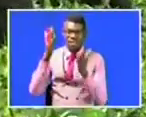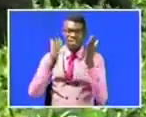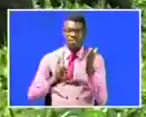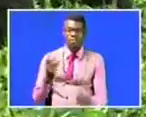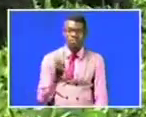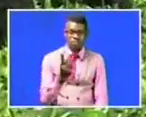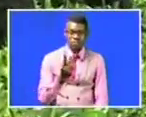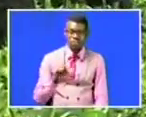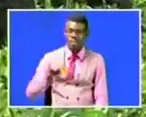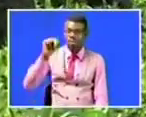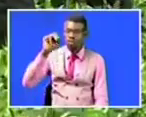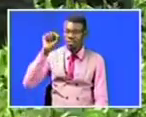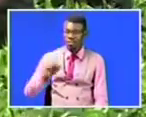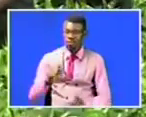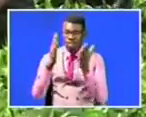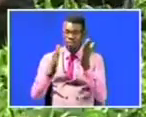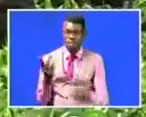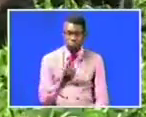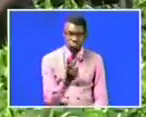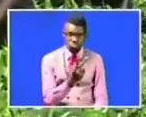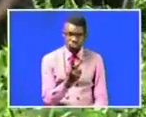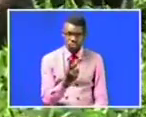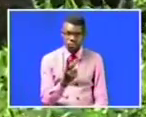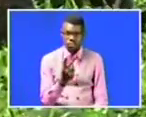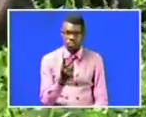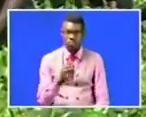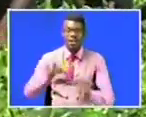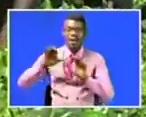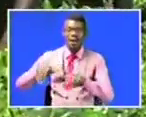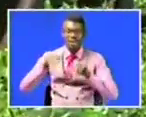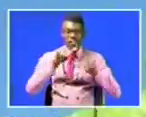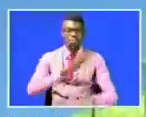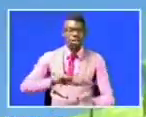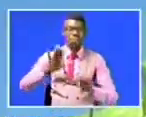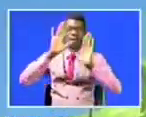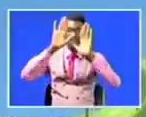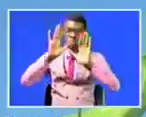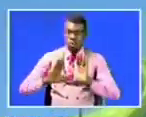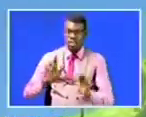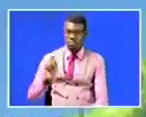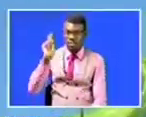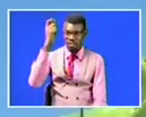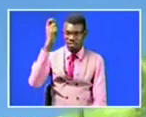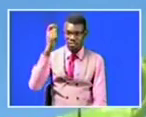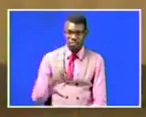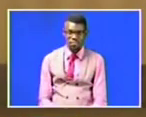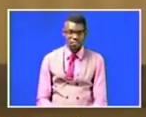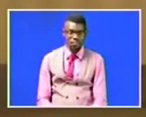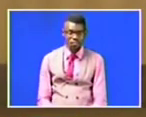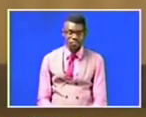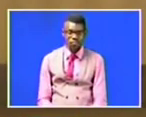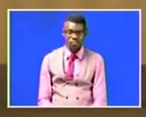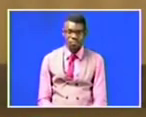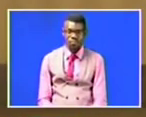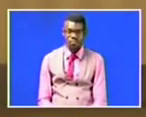north and southern part of Rift Valley comprising an important agricultural area in Kenya. Going by the